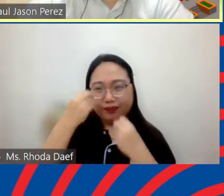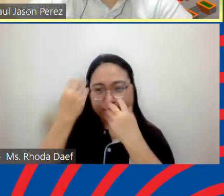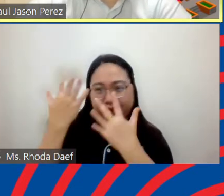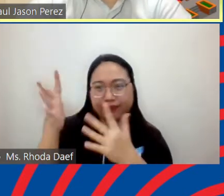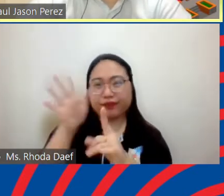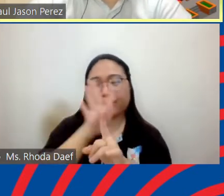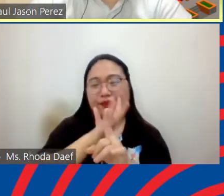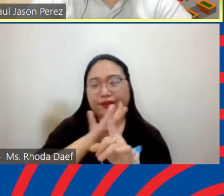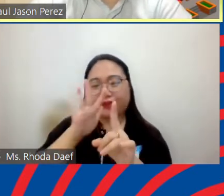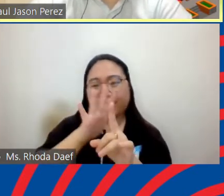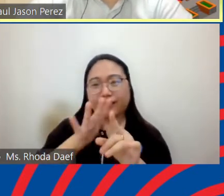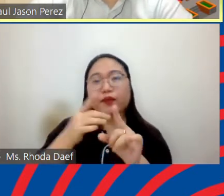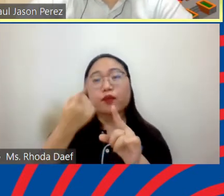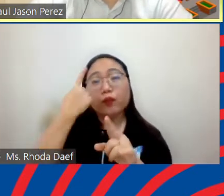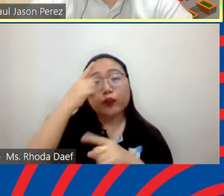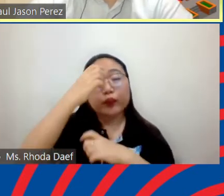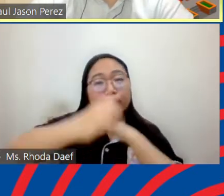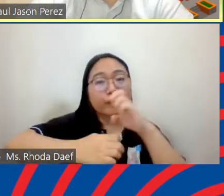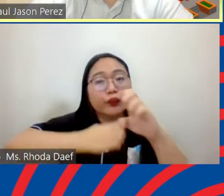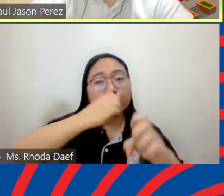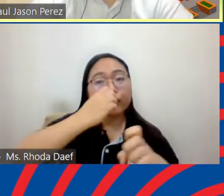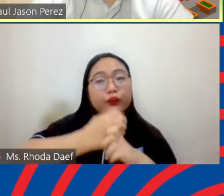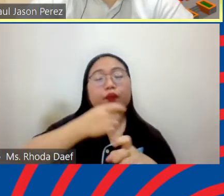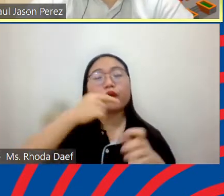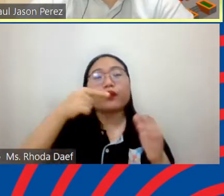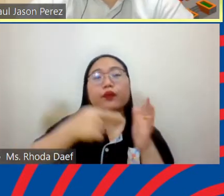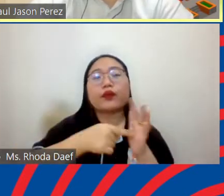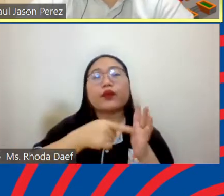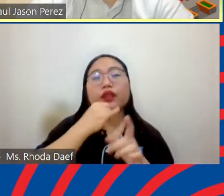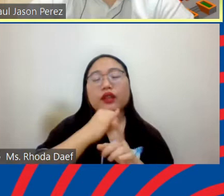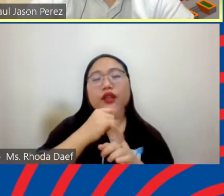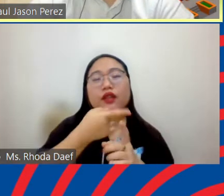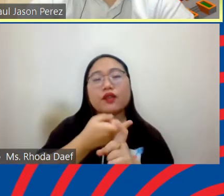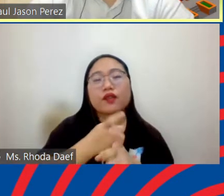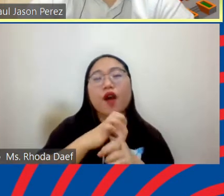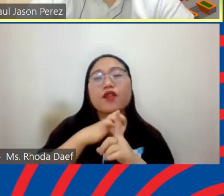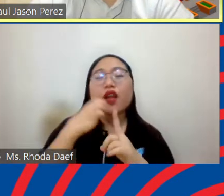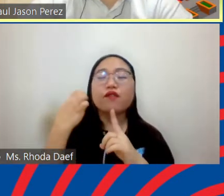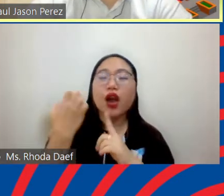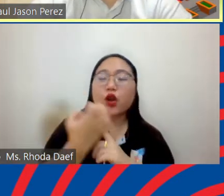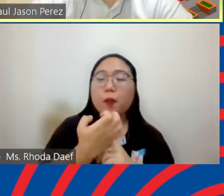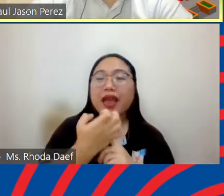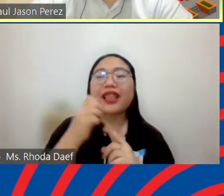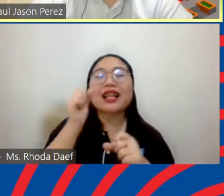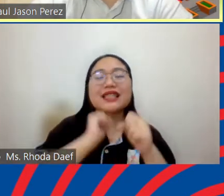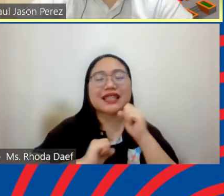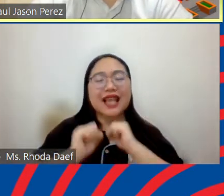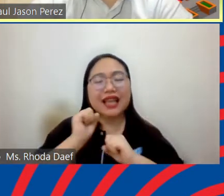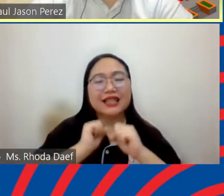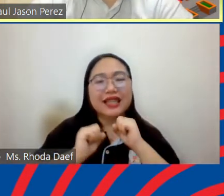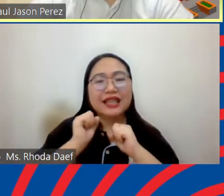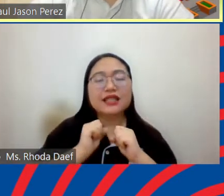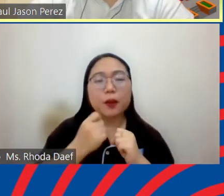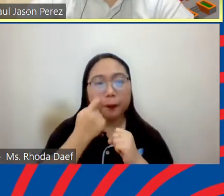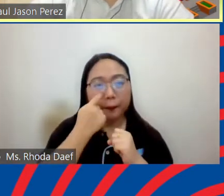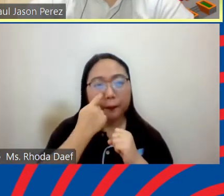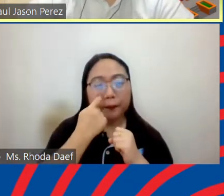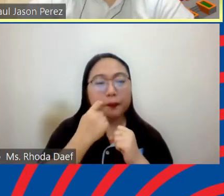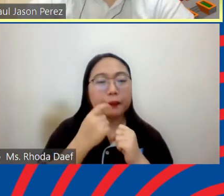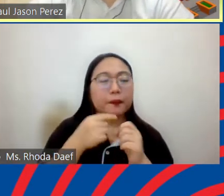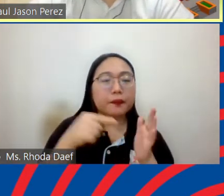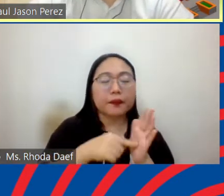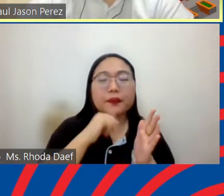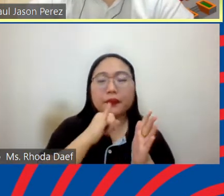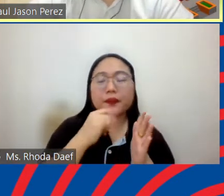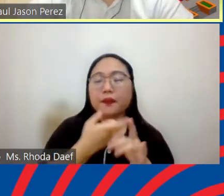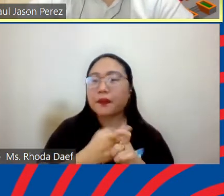Earth. So obviously this came from the environmental sciences, but this framework is applicable to